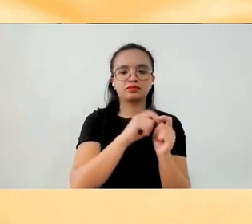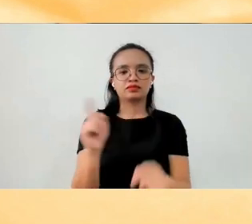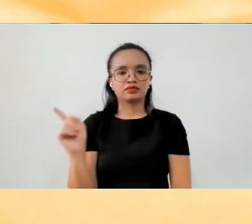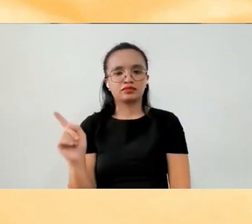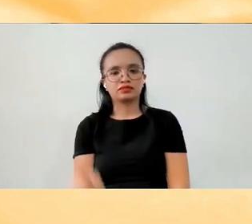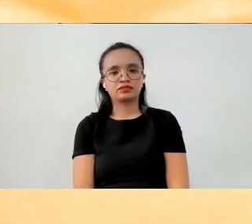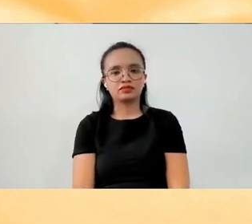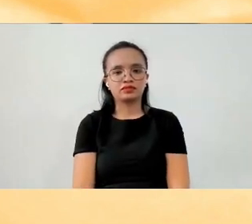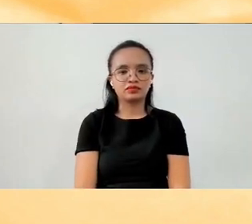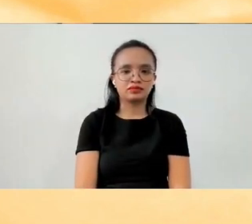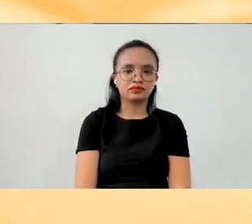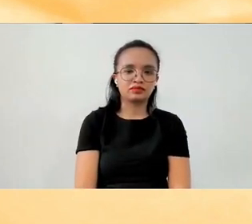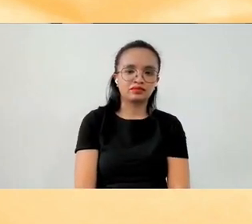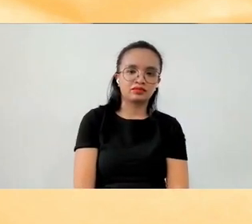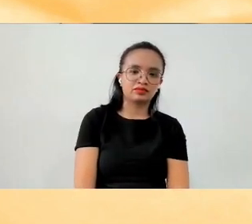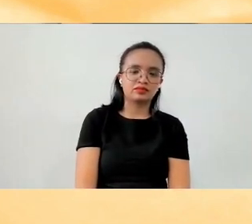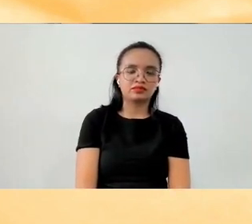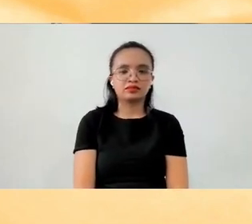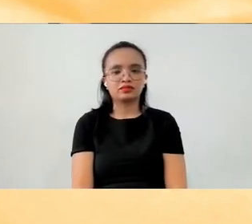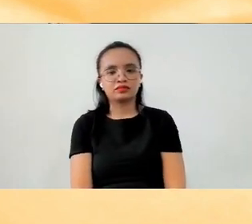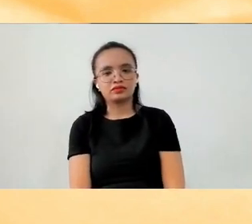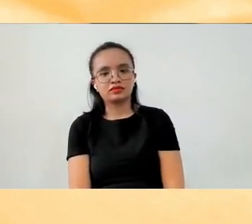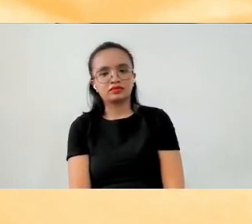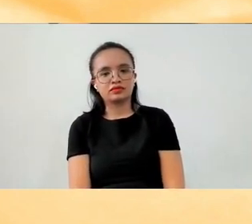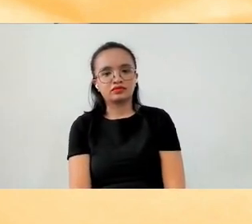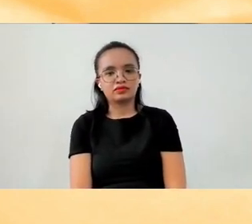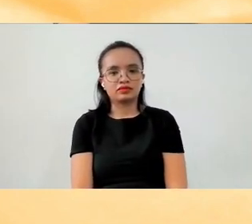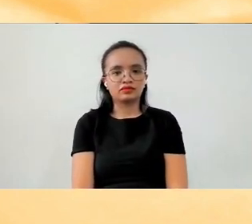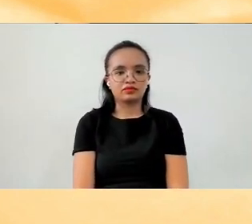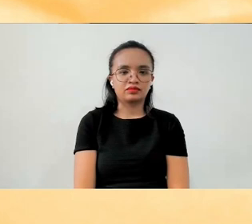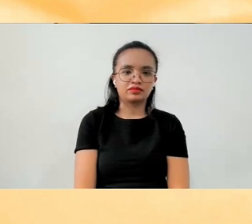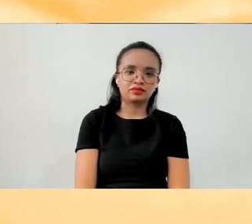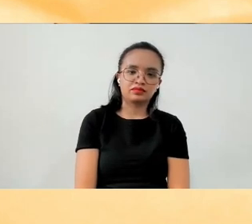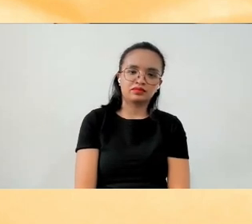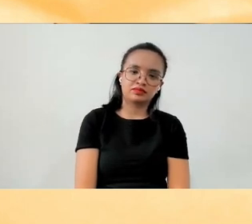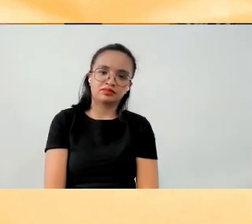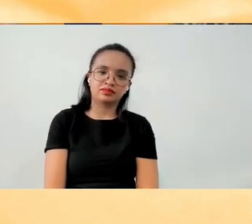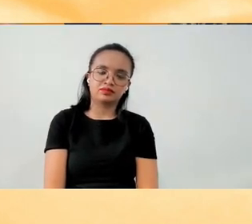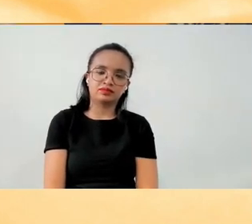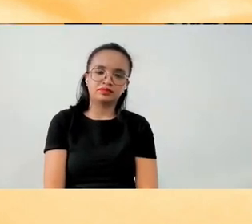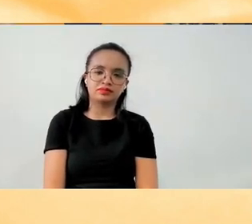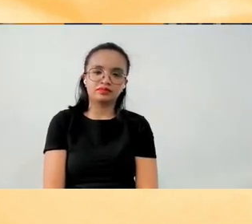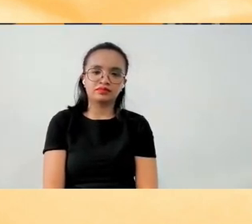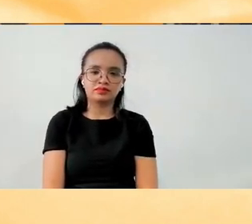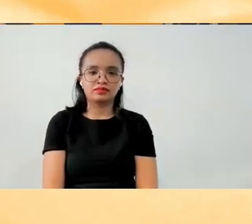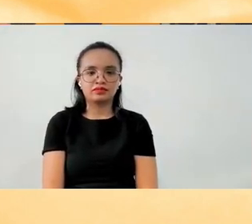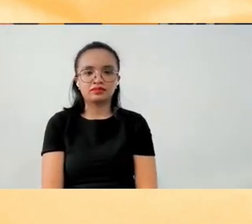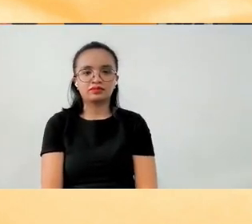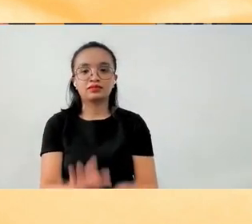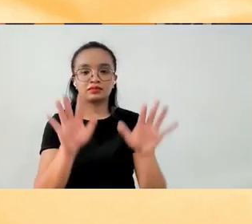side, side to side, and side to side. Slow